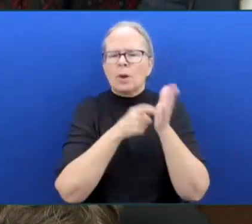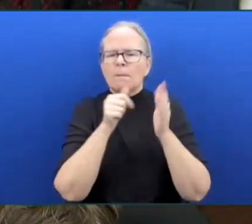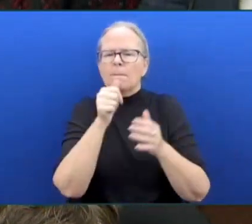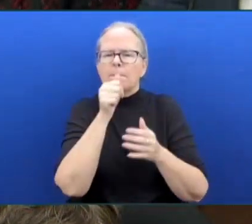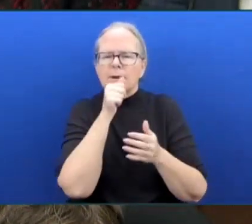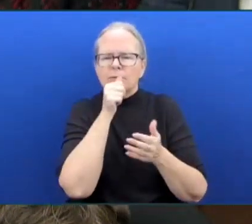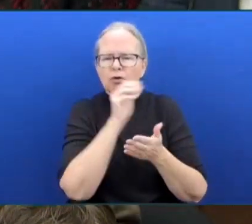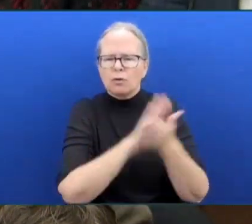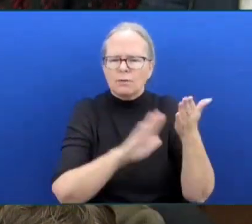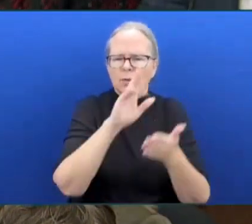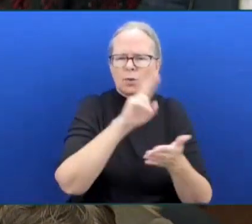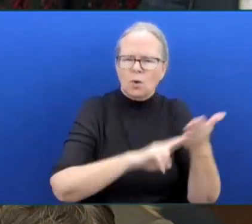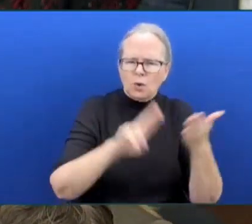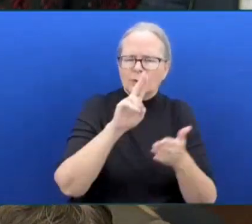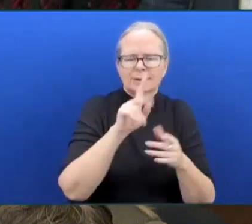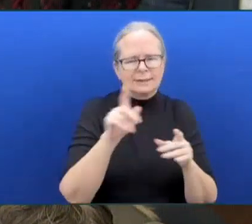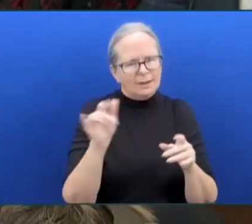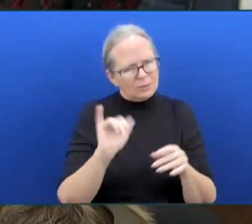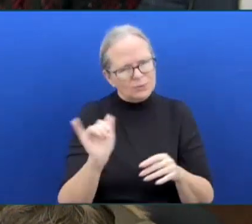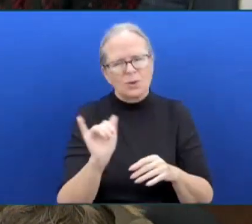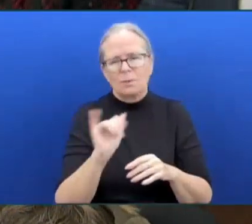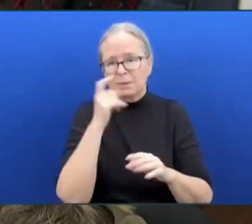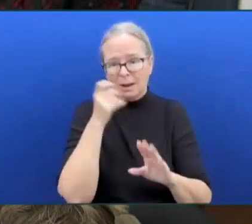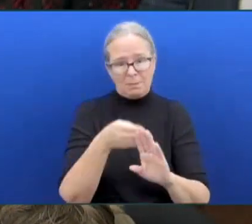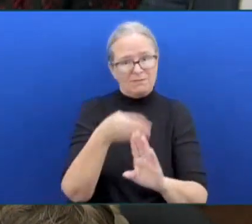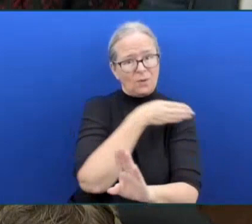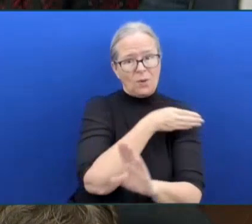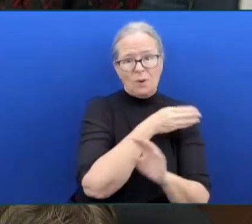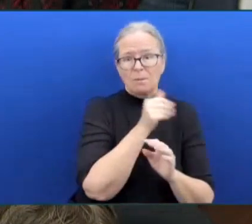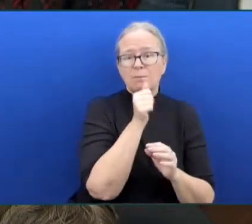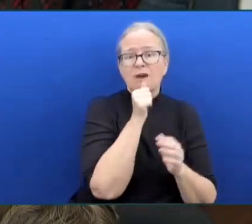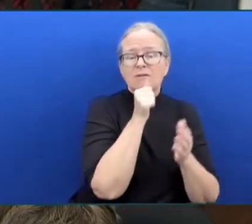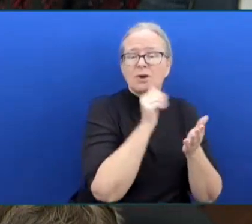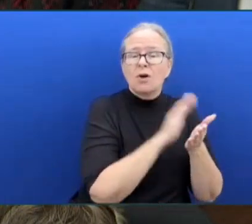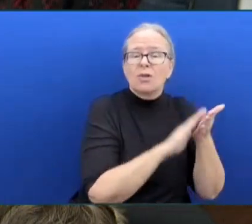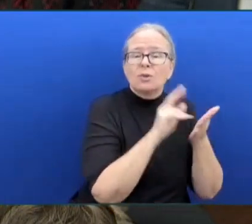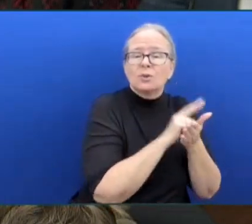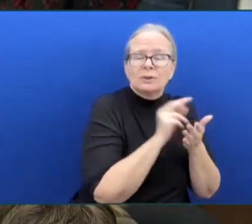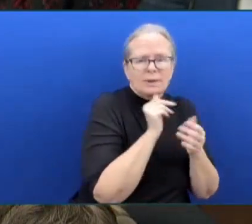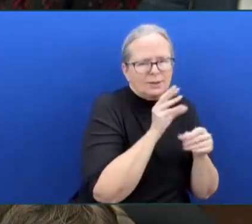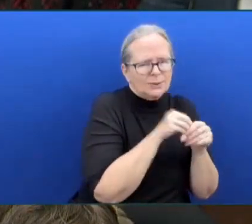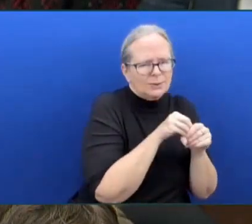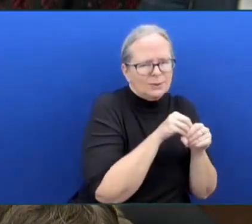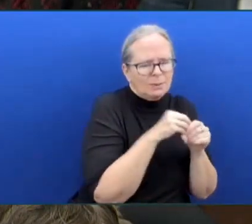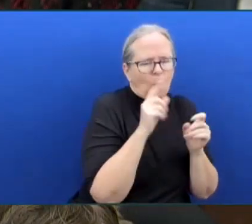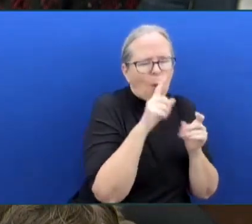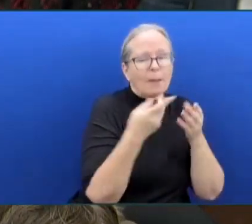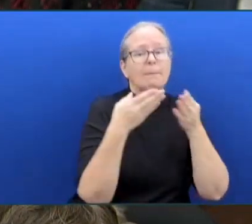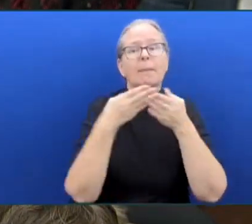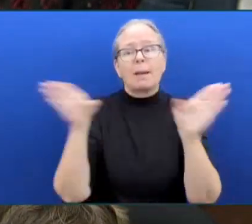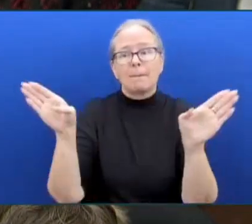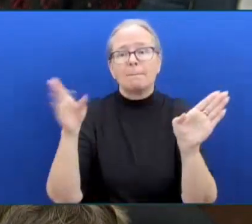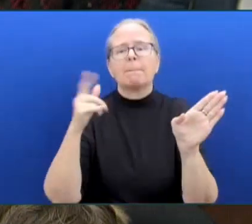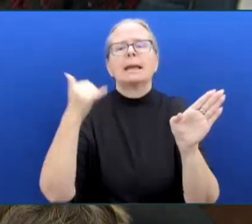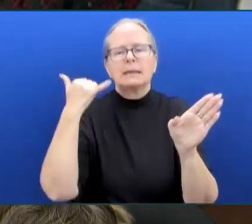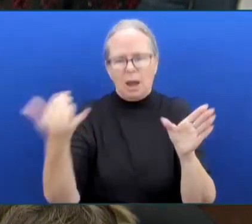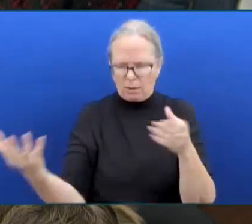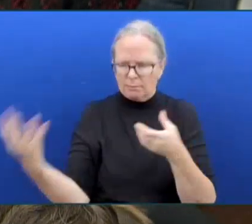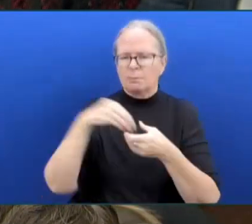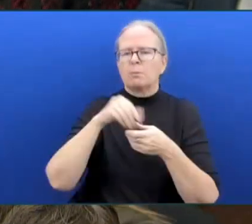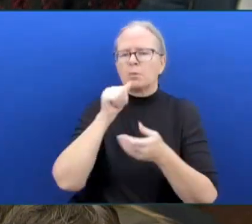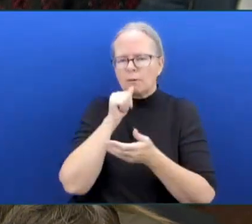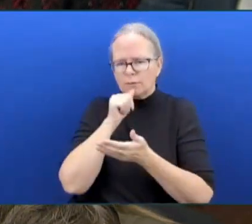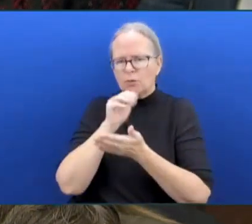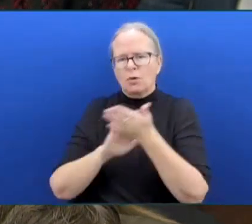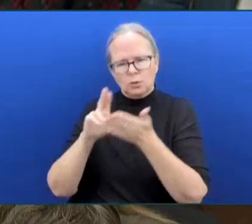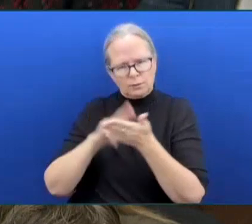because that wasn't included by the former BC Liberal government, Mr. Speaker. There are a number of actions